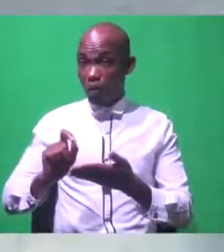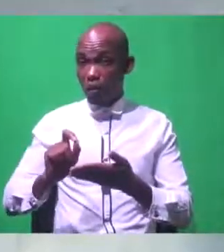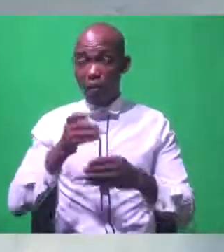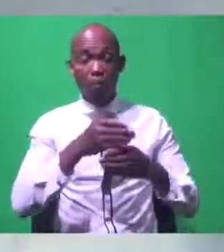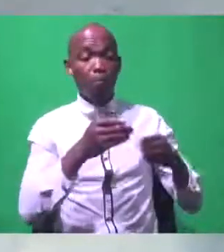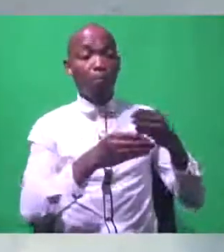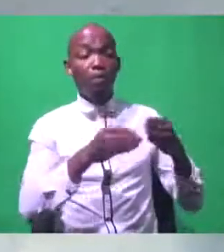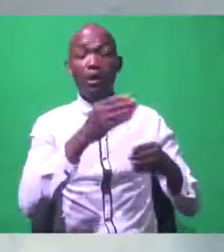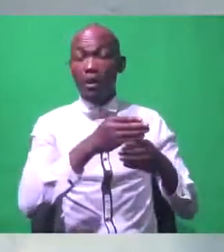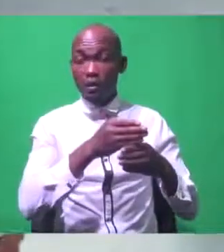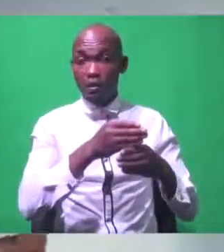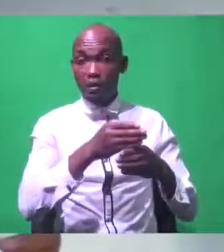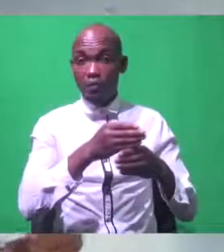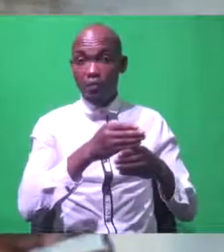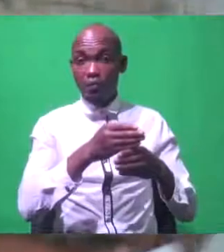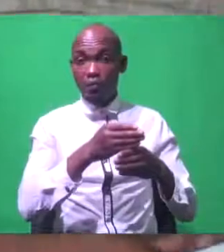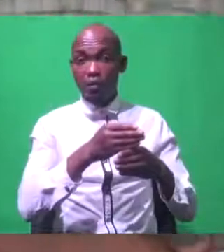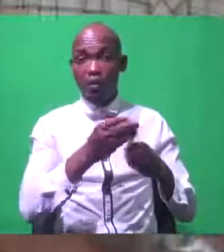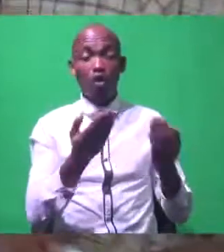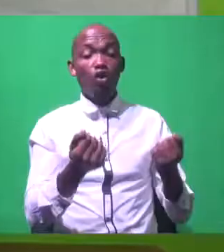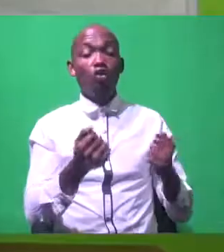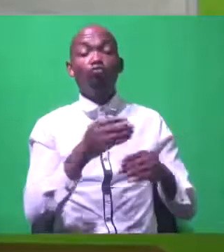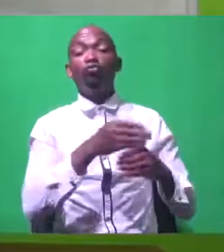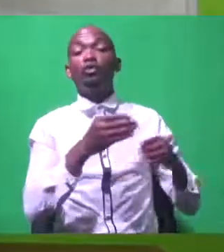built or no schools constructed.